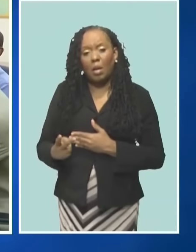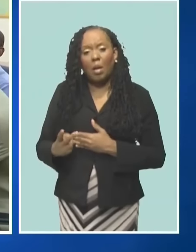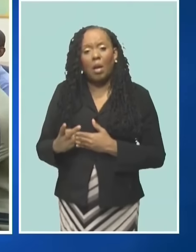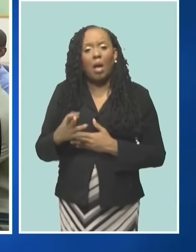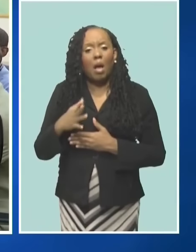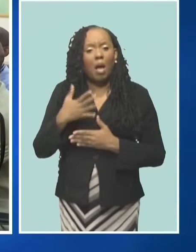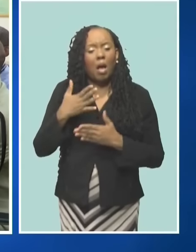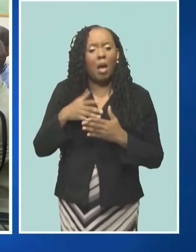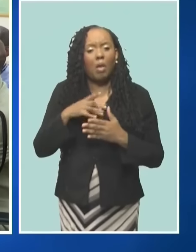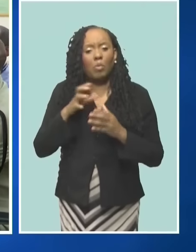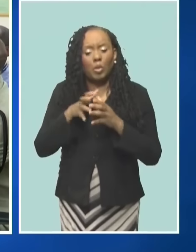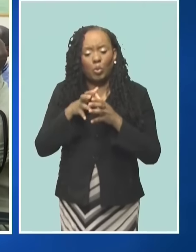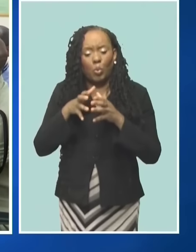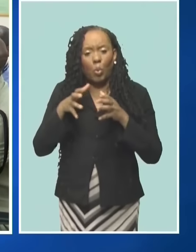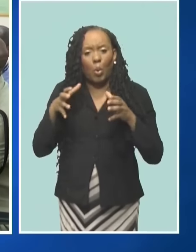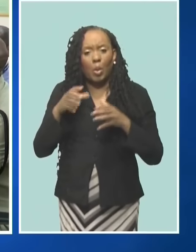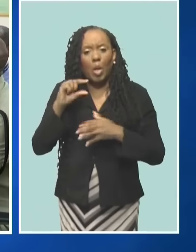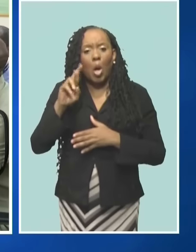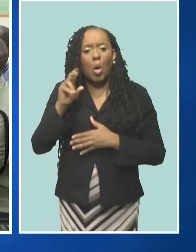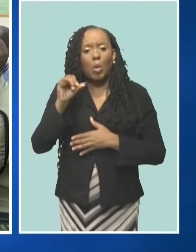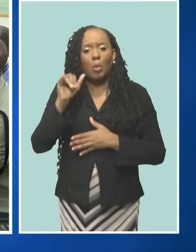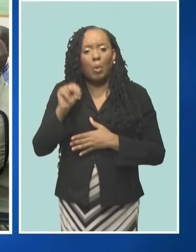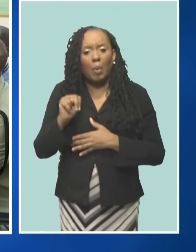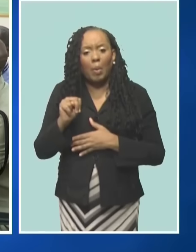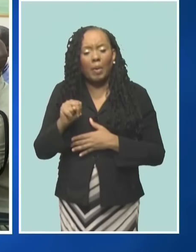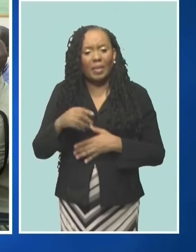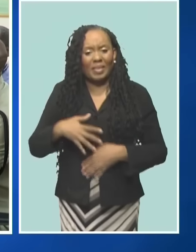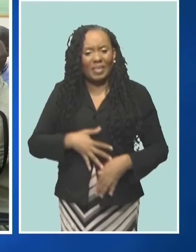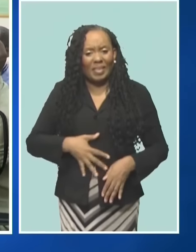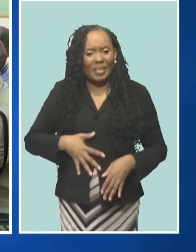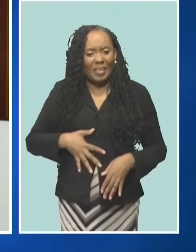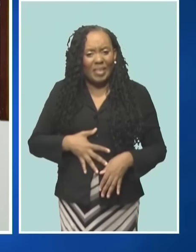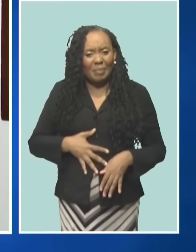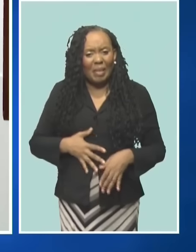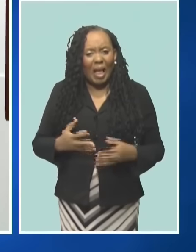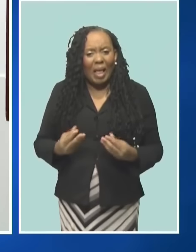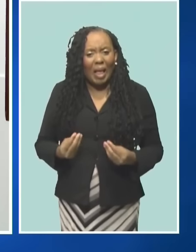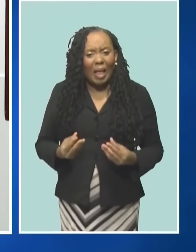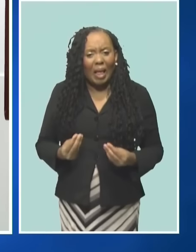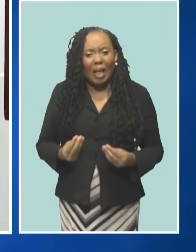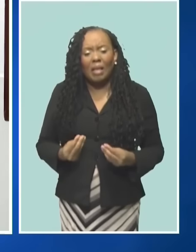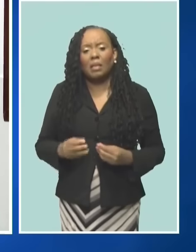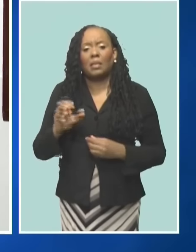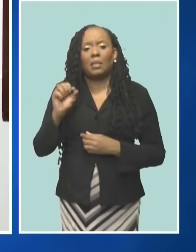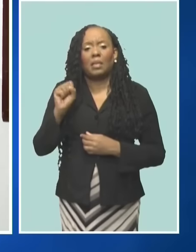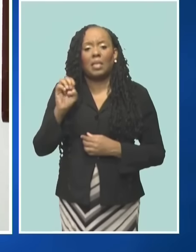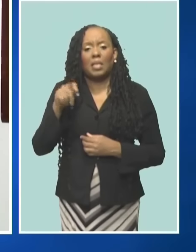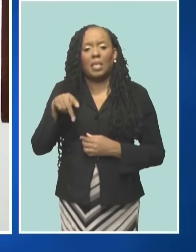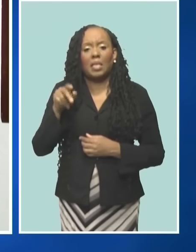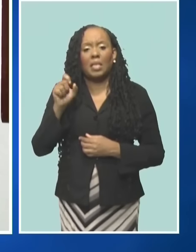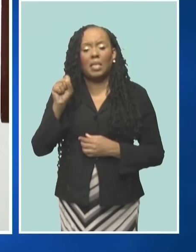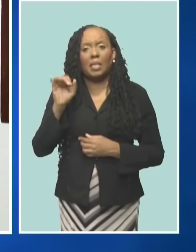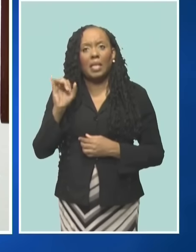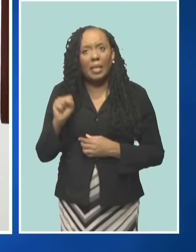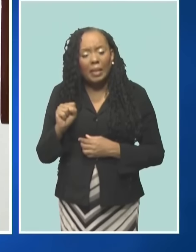area, a tender stomach, gangrene and sepsis, and notes that the injuries were non-life-threatening.